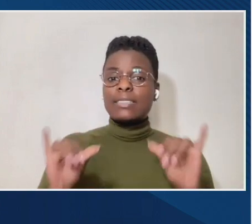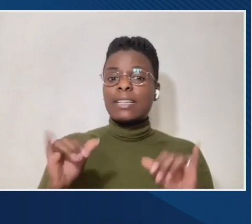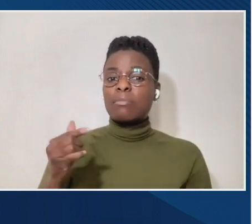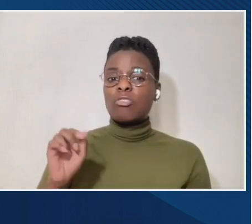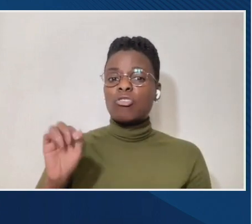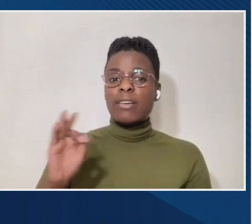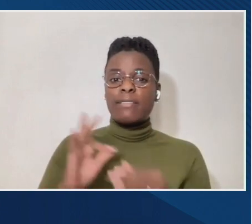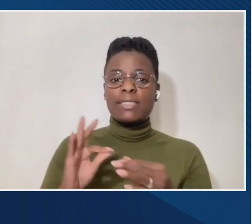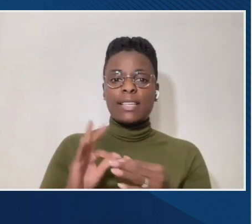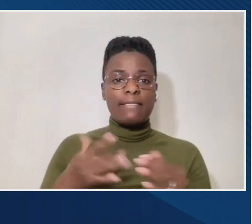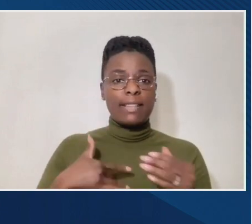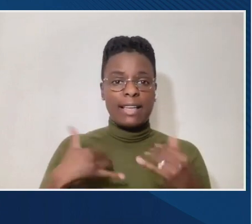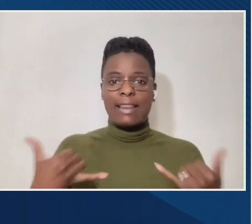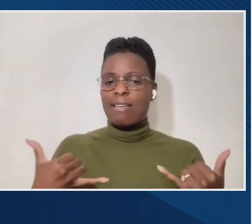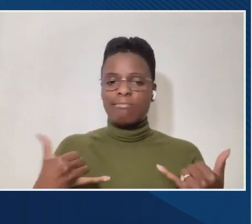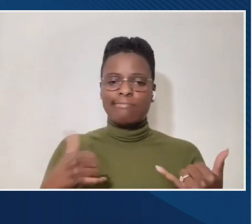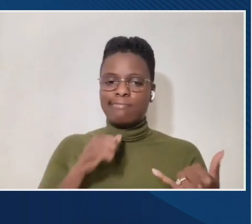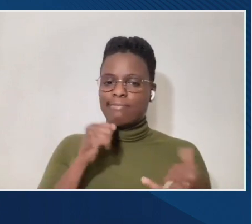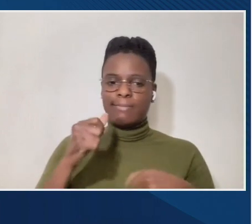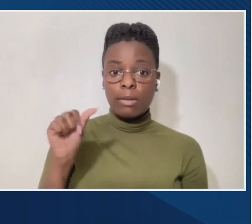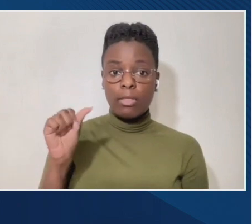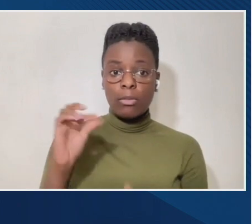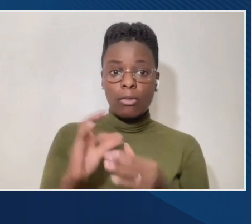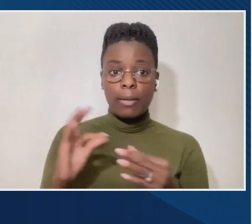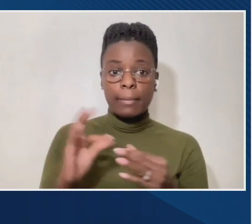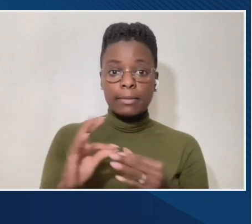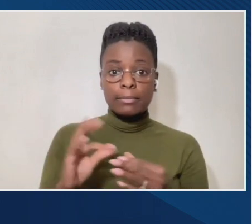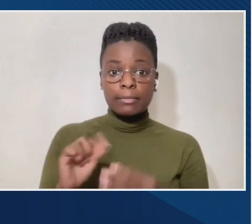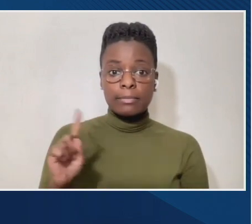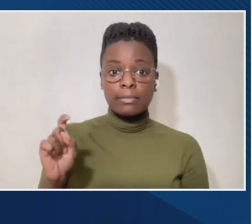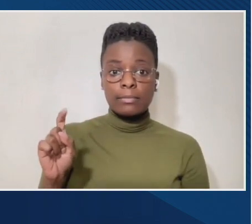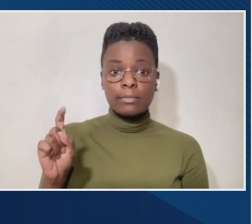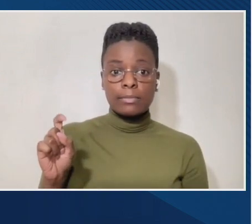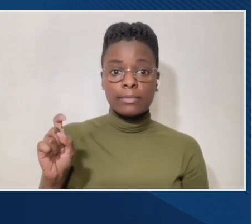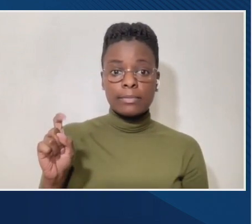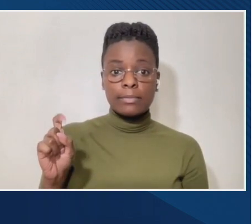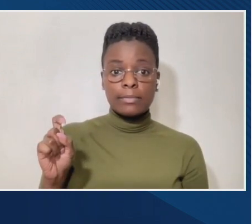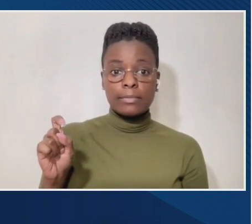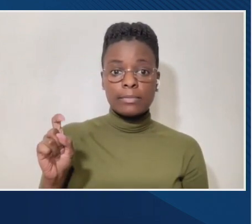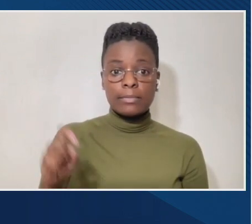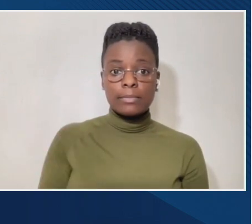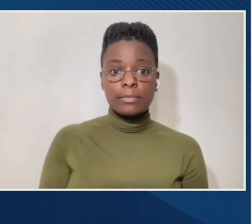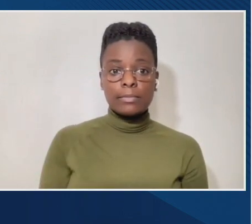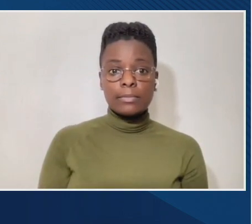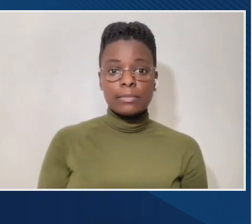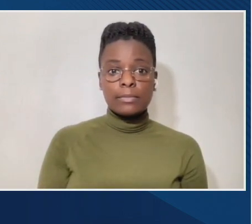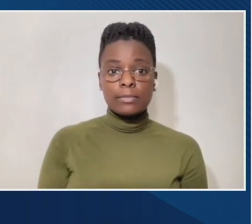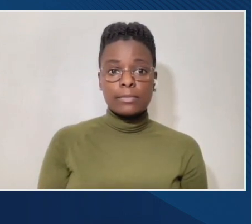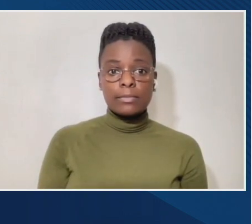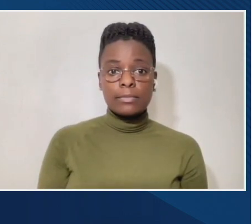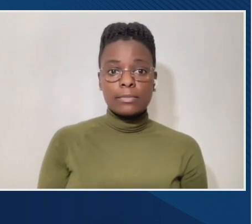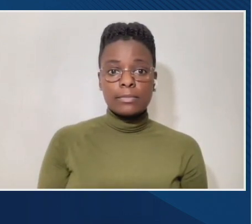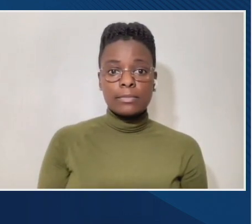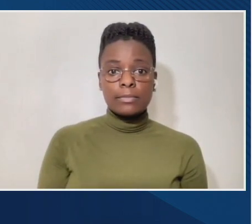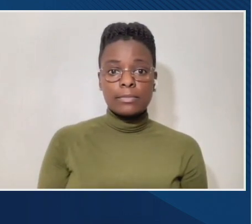have proposed, and it will help realize the goals of the TRIO programs to engage